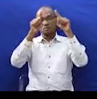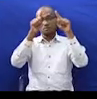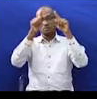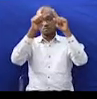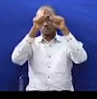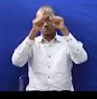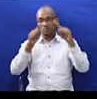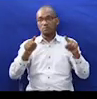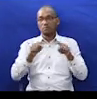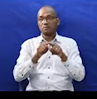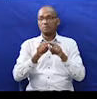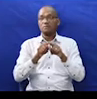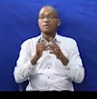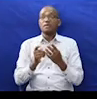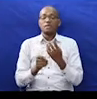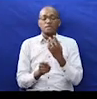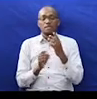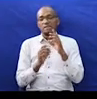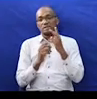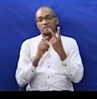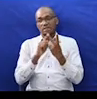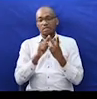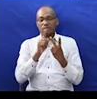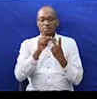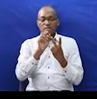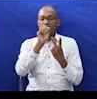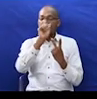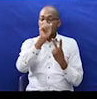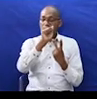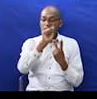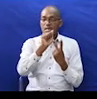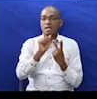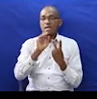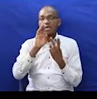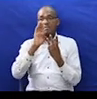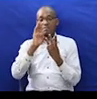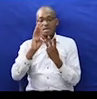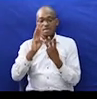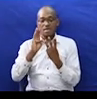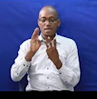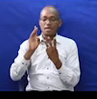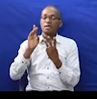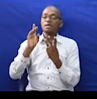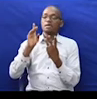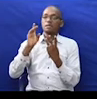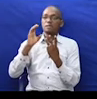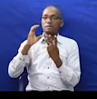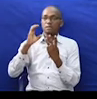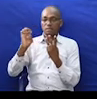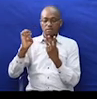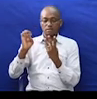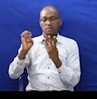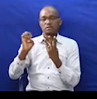is A, D, E. And the last one is